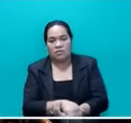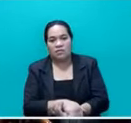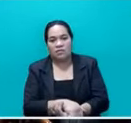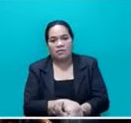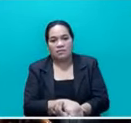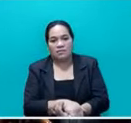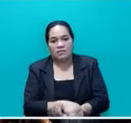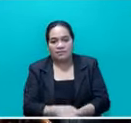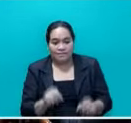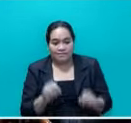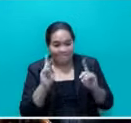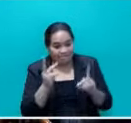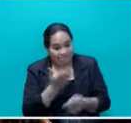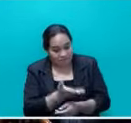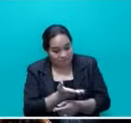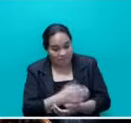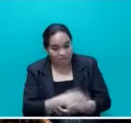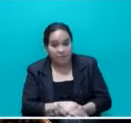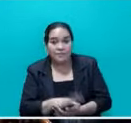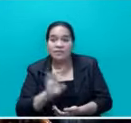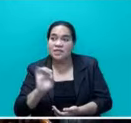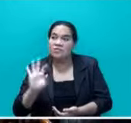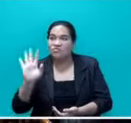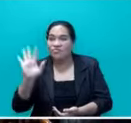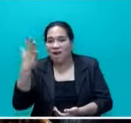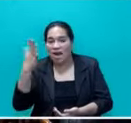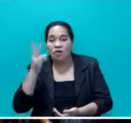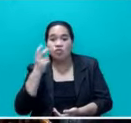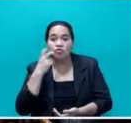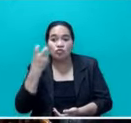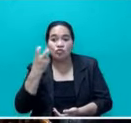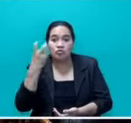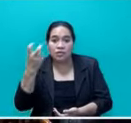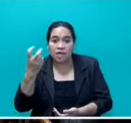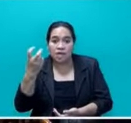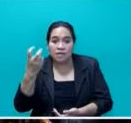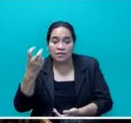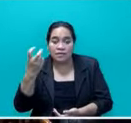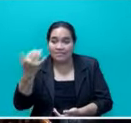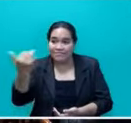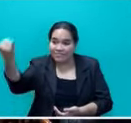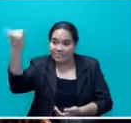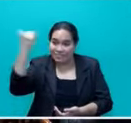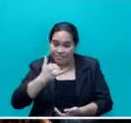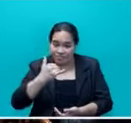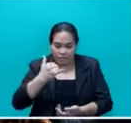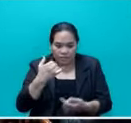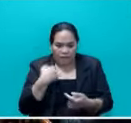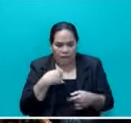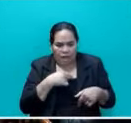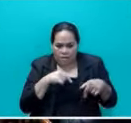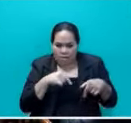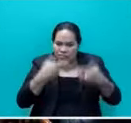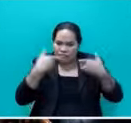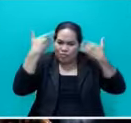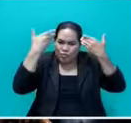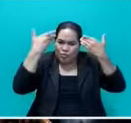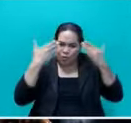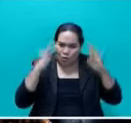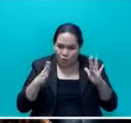Okay? Now, if a tourist comes in, we won't know unless the